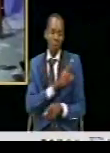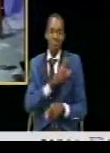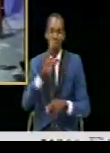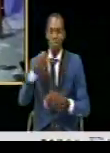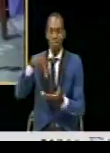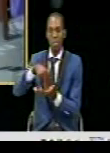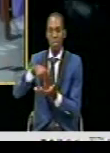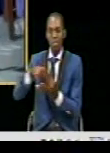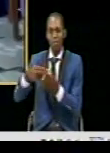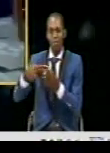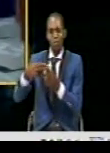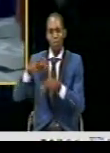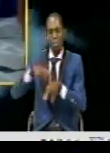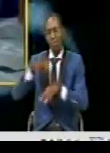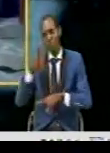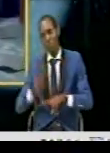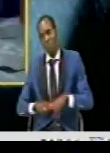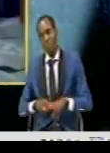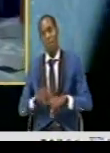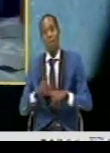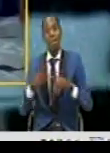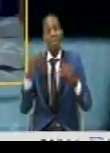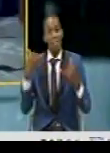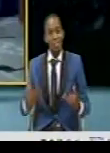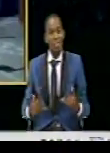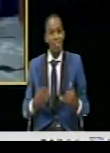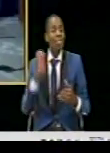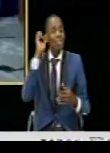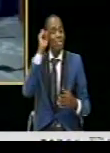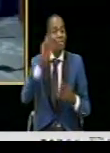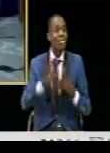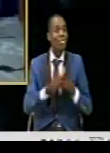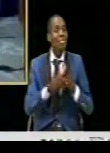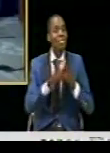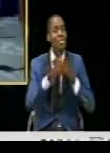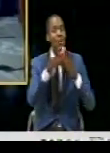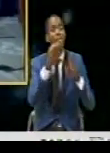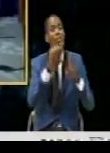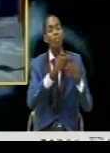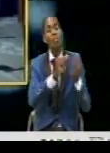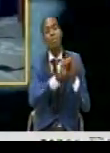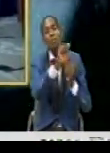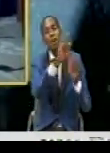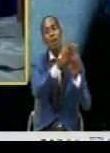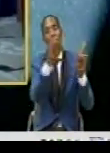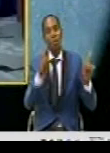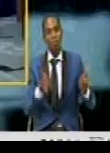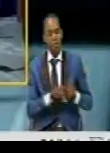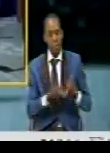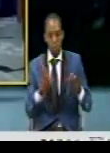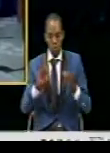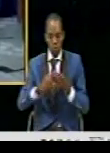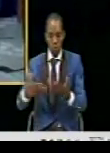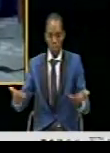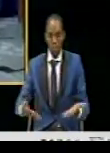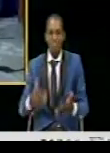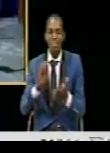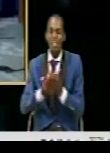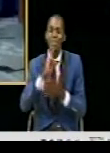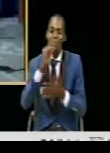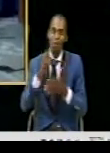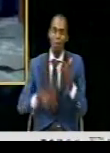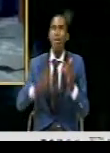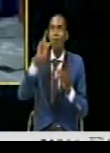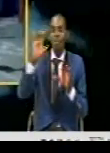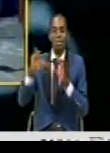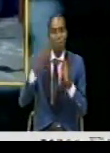when I do usher, I find it difficult. Small time, I'll go sit down. Small time, I'll stand up again. But today, I run from when they talk to me, I come. I